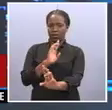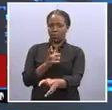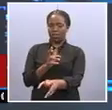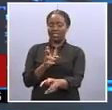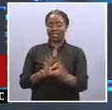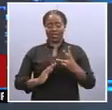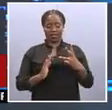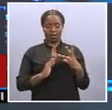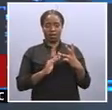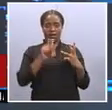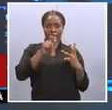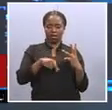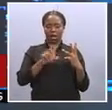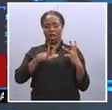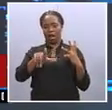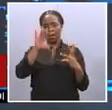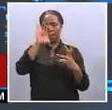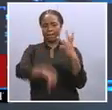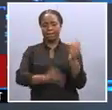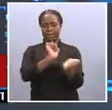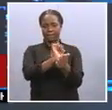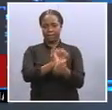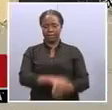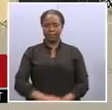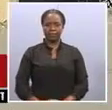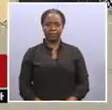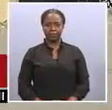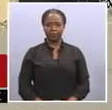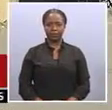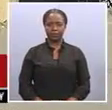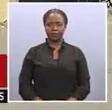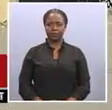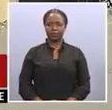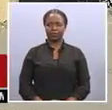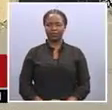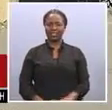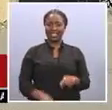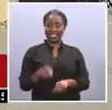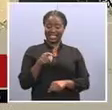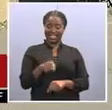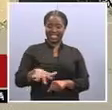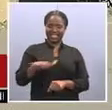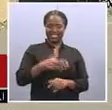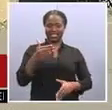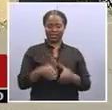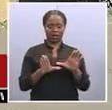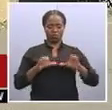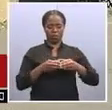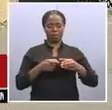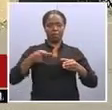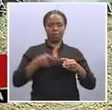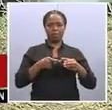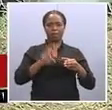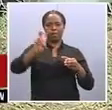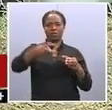third suspect was later arrested at a clinic. This is where it all ended for a group of suspected